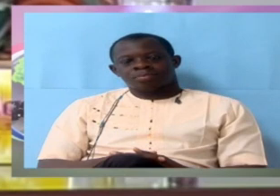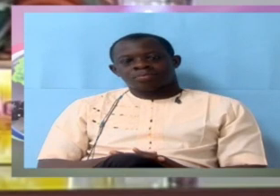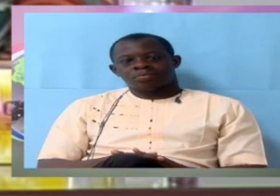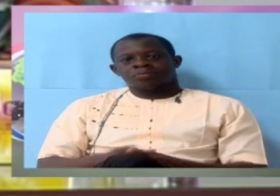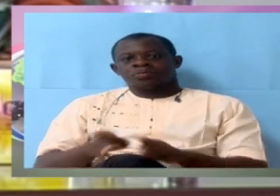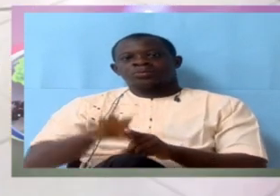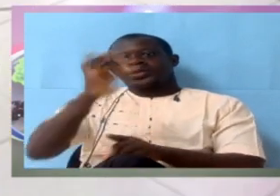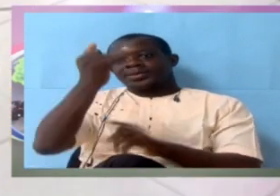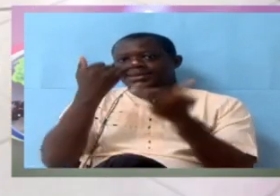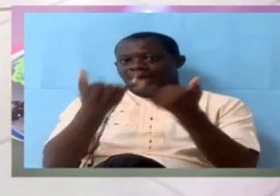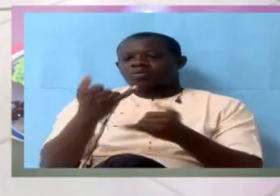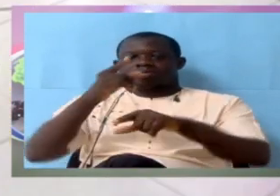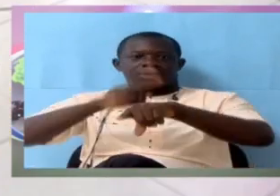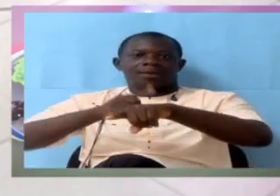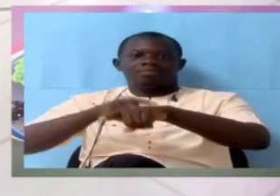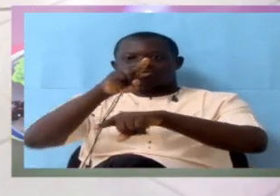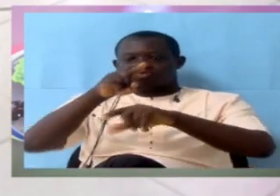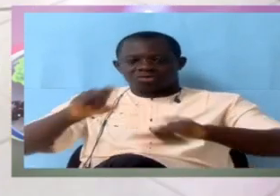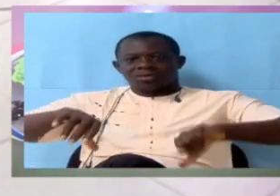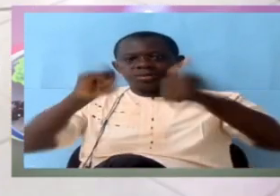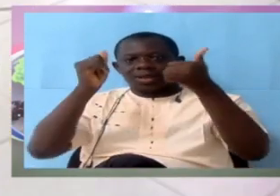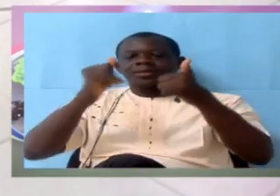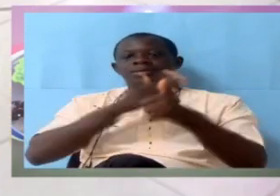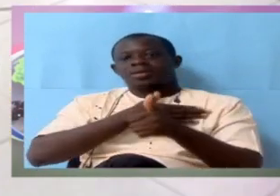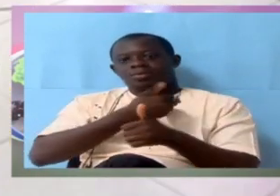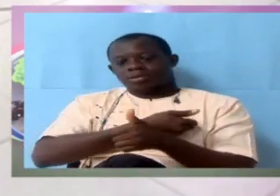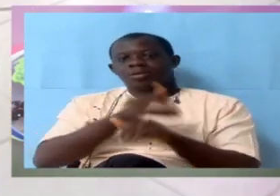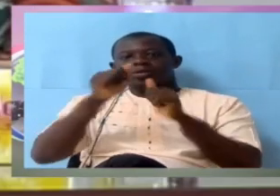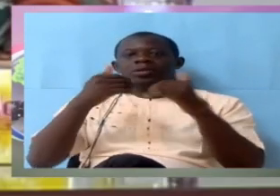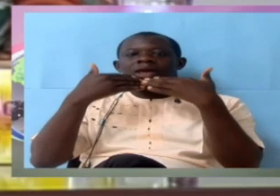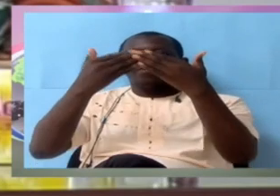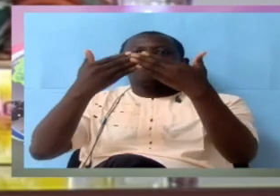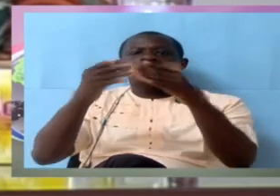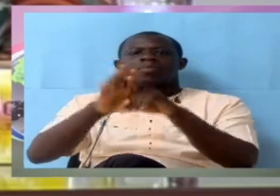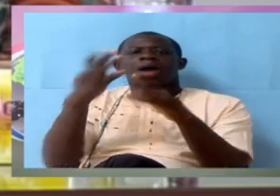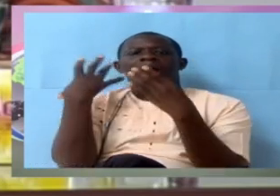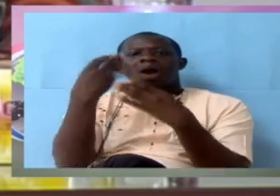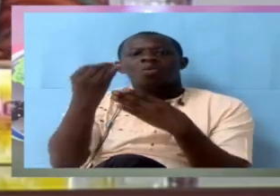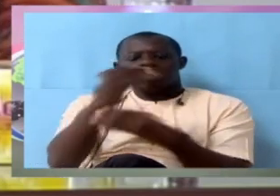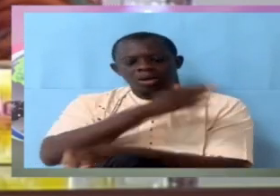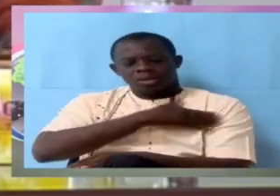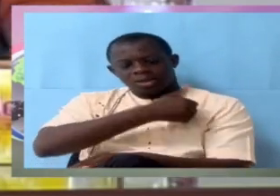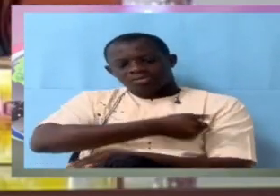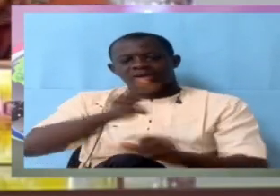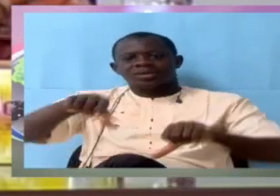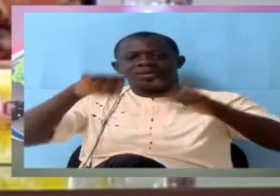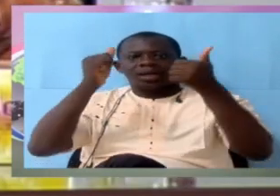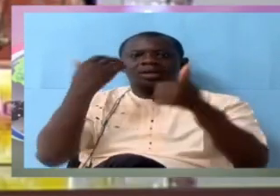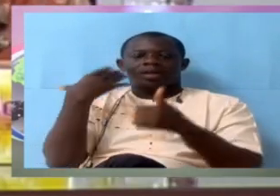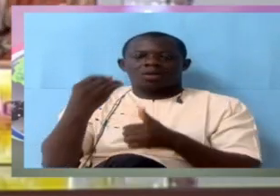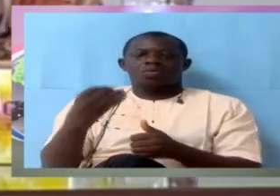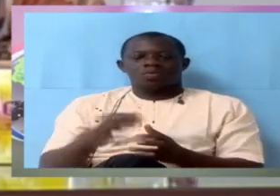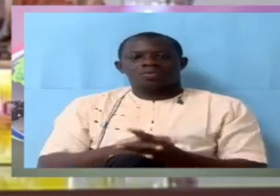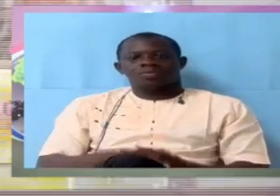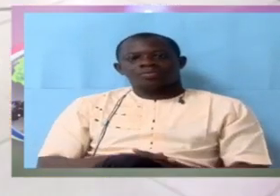Yes, that's the time you start the treatment. Can you tell us how the treatment starts? Silam faiza for no commission e jaralo ni akakuma